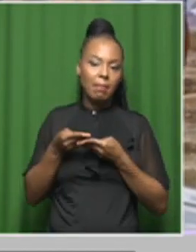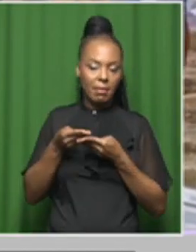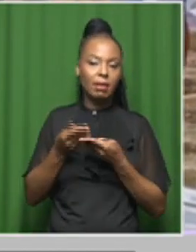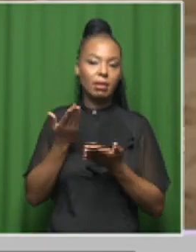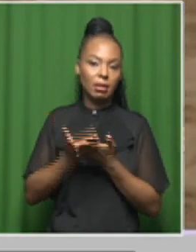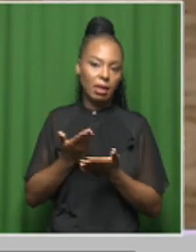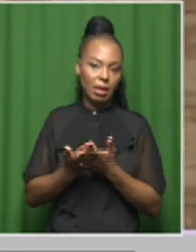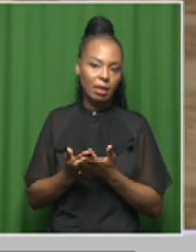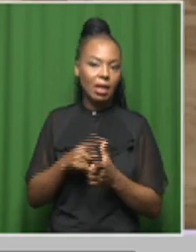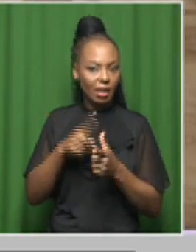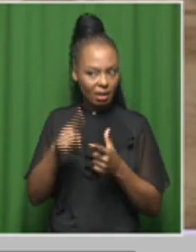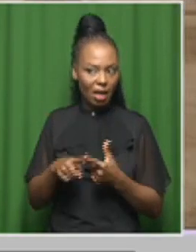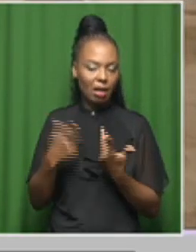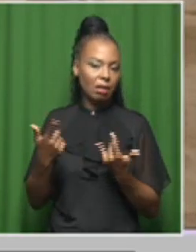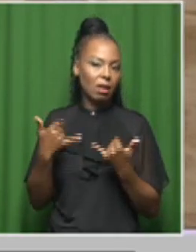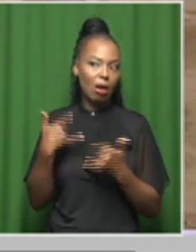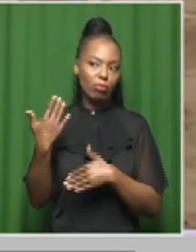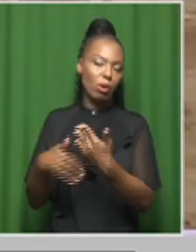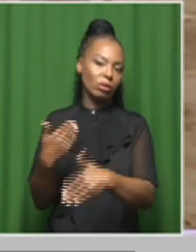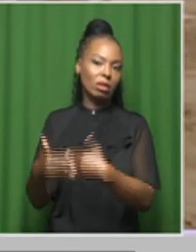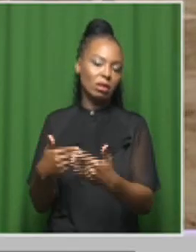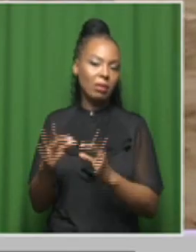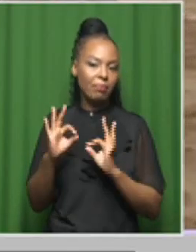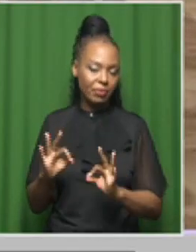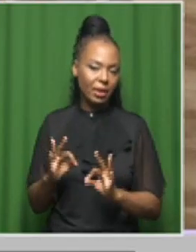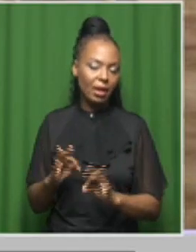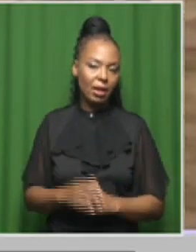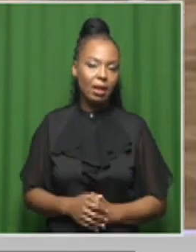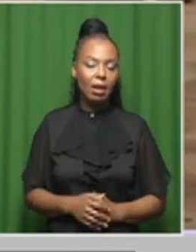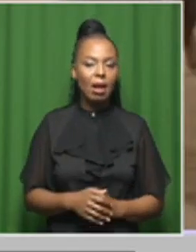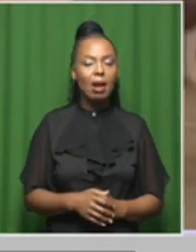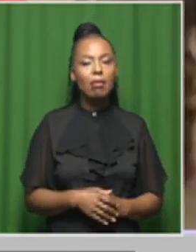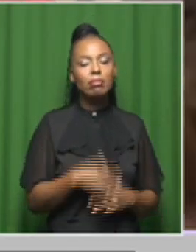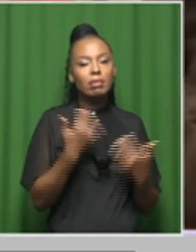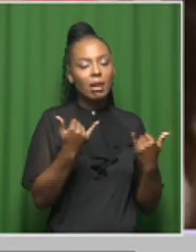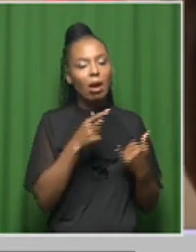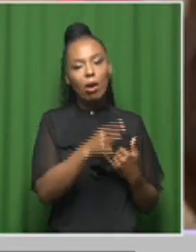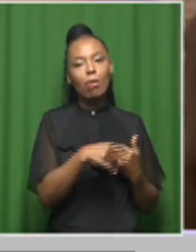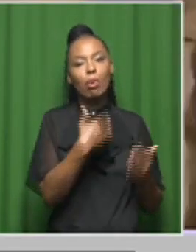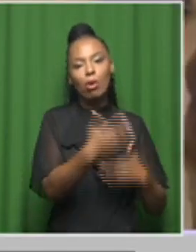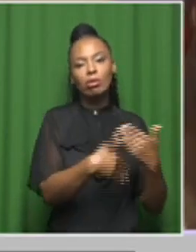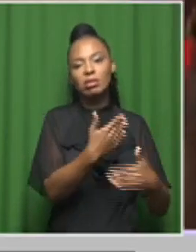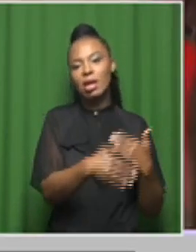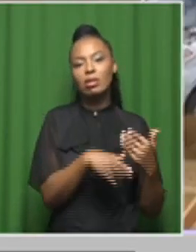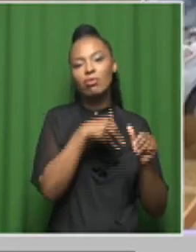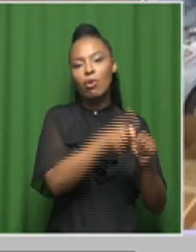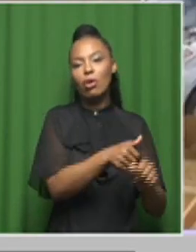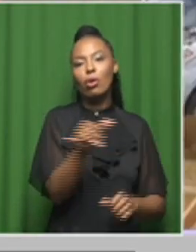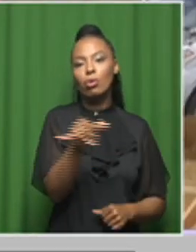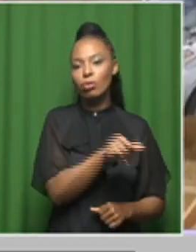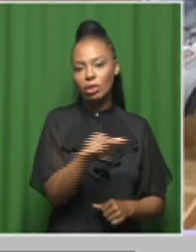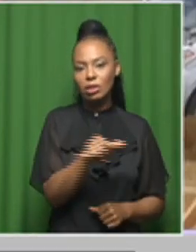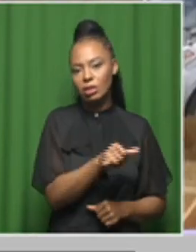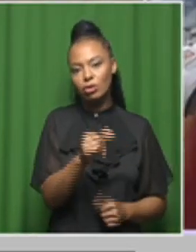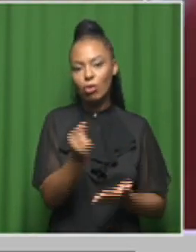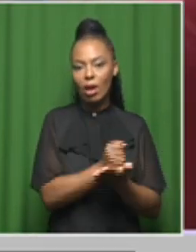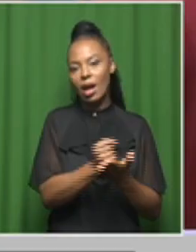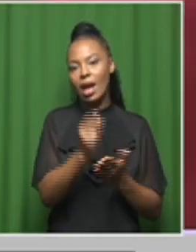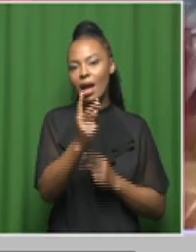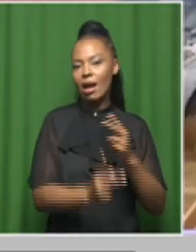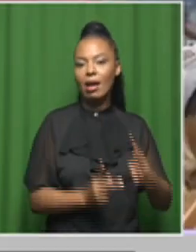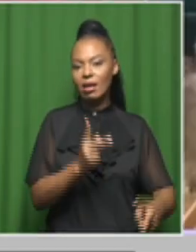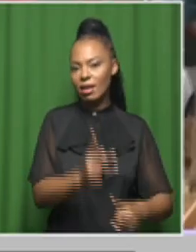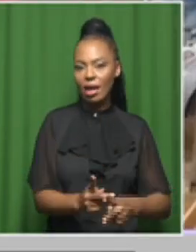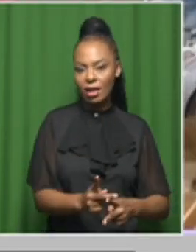deregistration process. So for those that have been deregistered, what process can they now follow to perhaps get re-registered? Is there still an